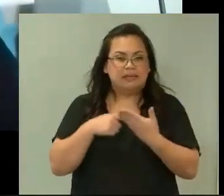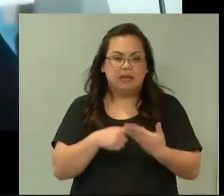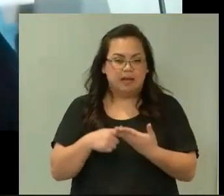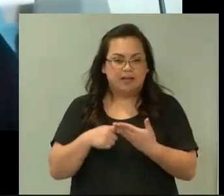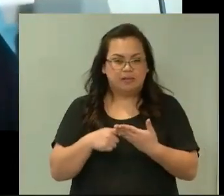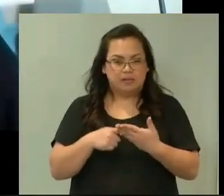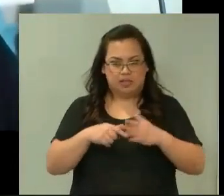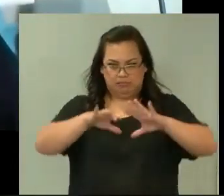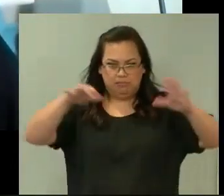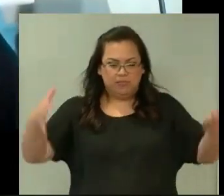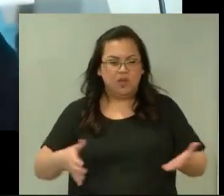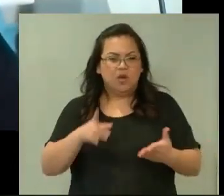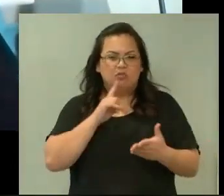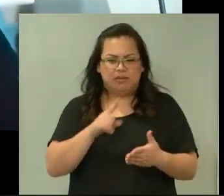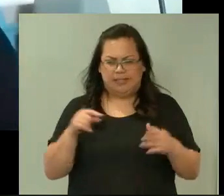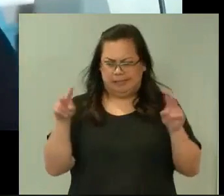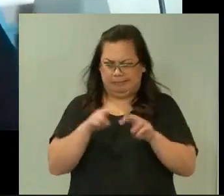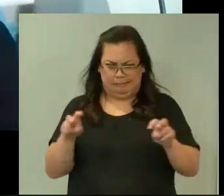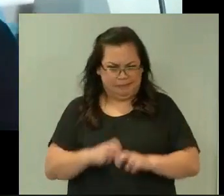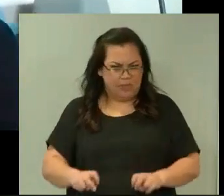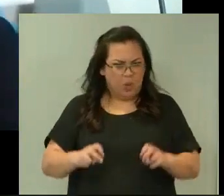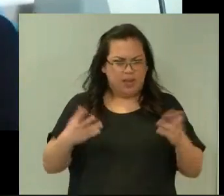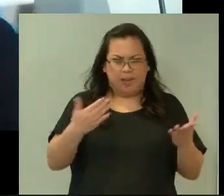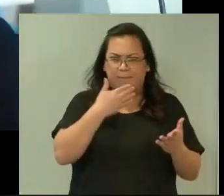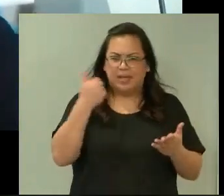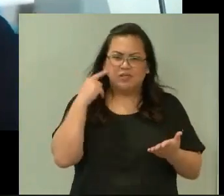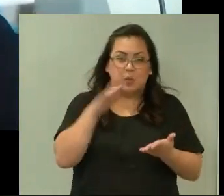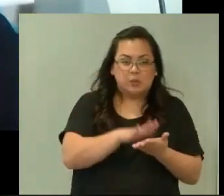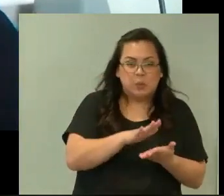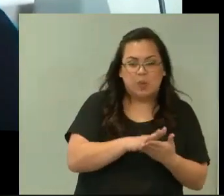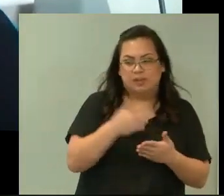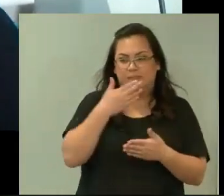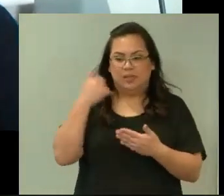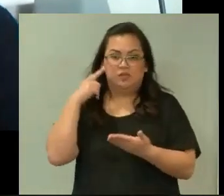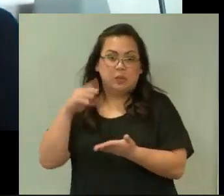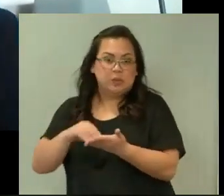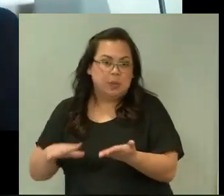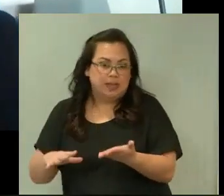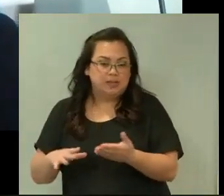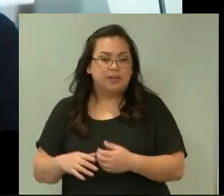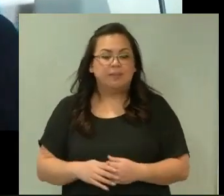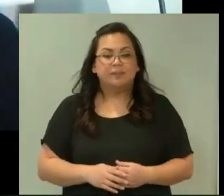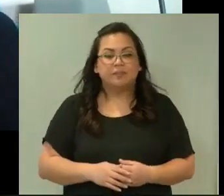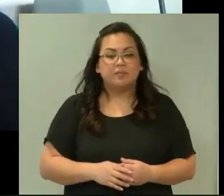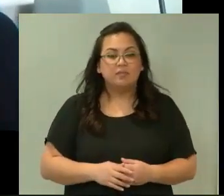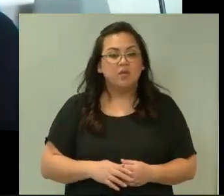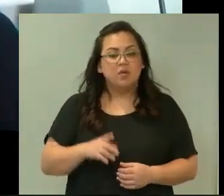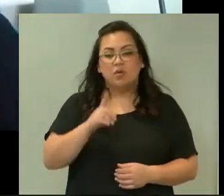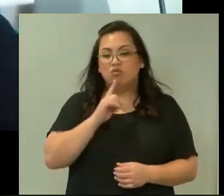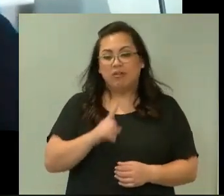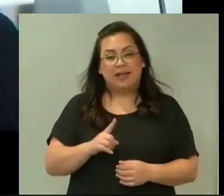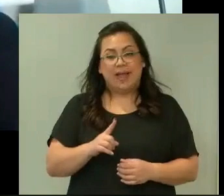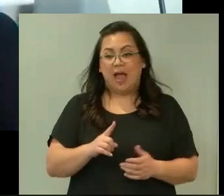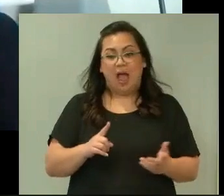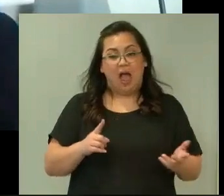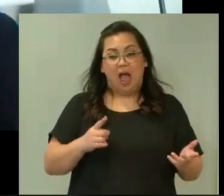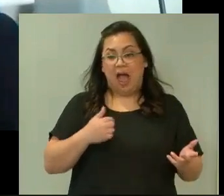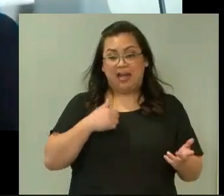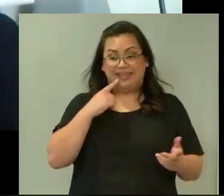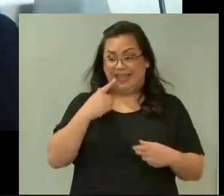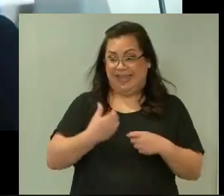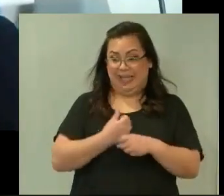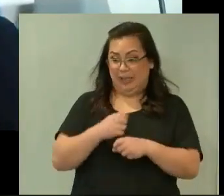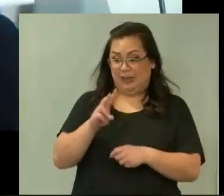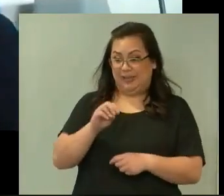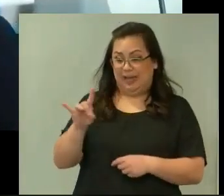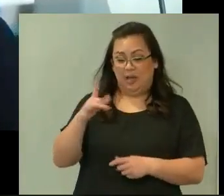and really look at what's going to be best for our schools and for our students. So, I have to say 2008 haunts me.